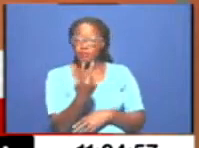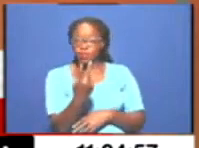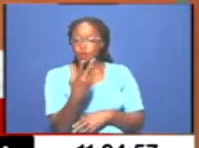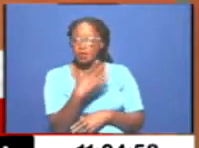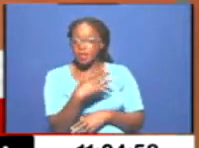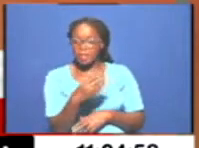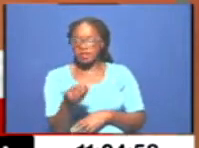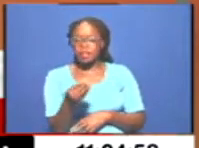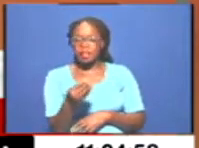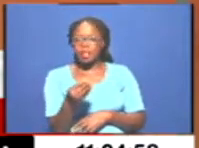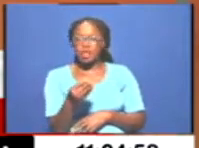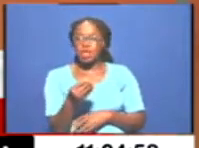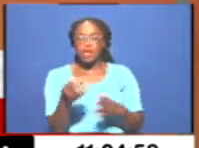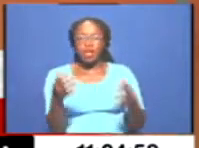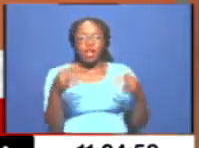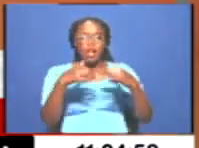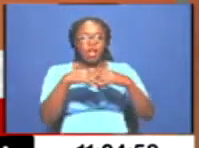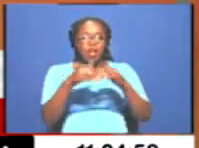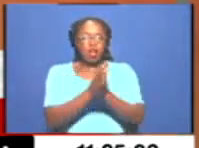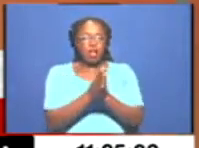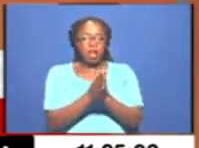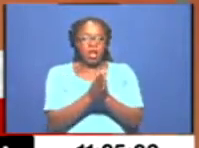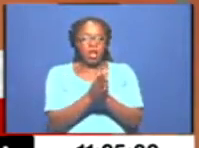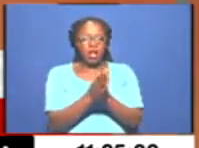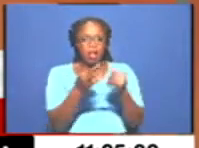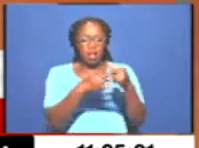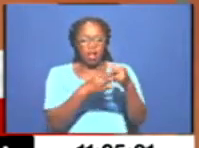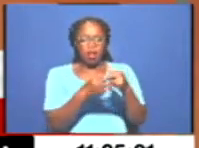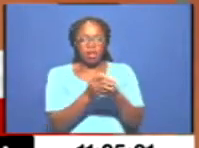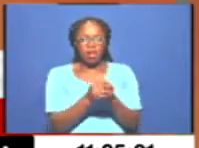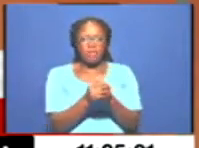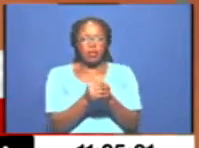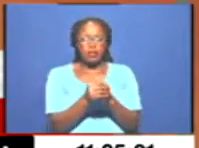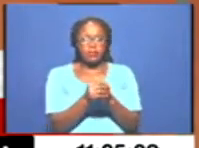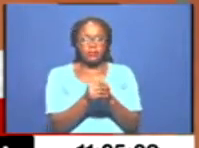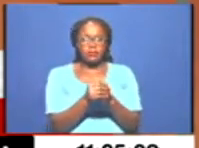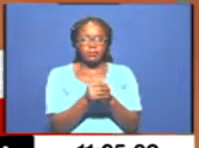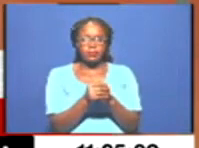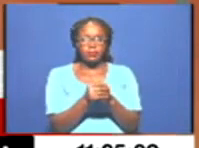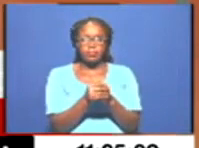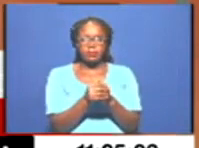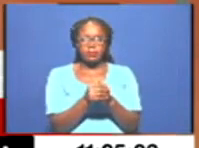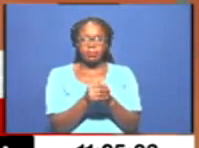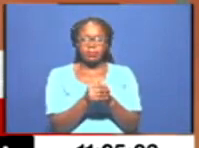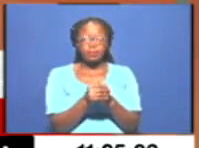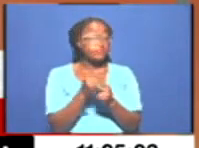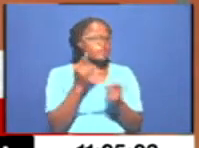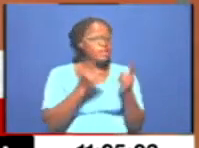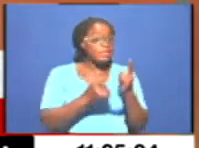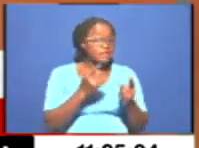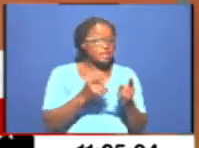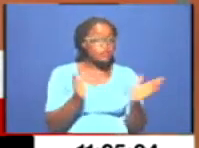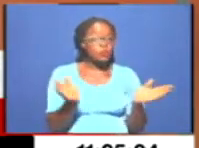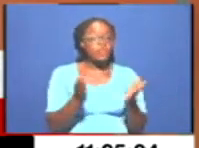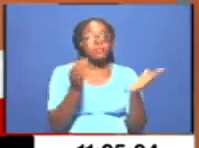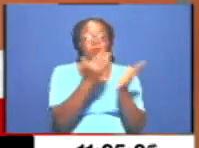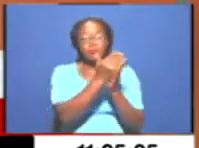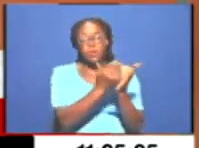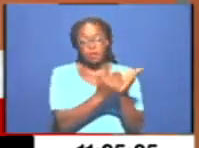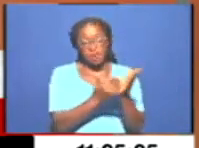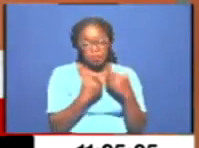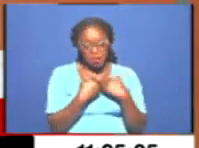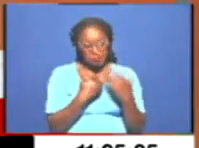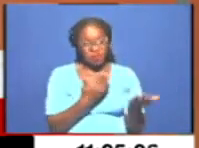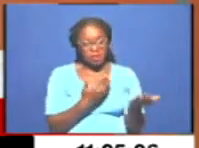then combine also together with point number eight. There is the athlete welfare program, and for point number